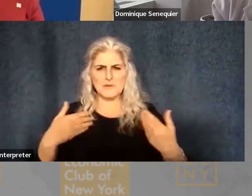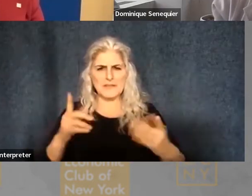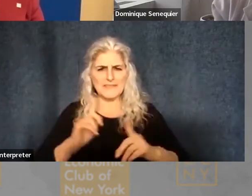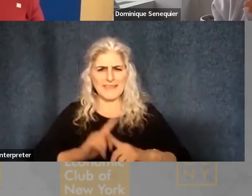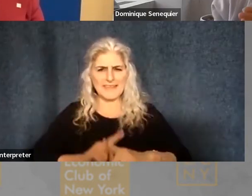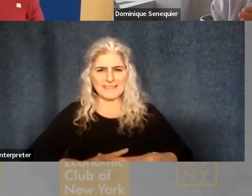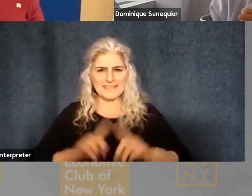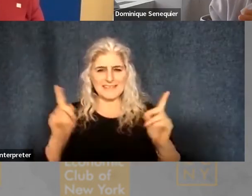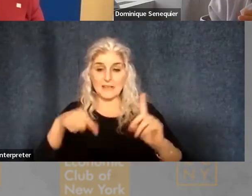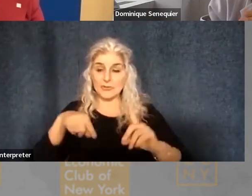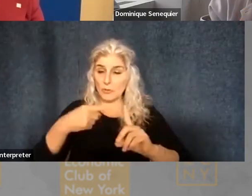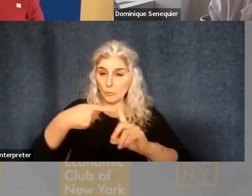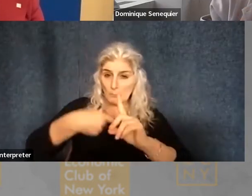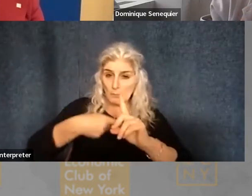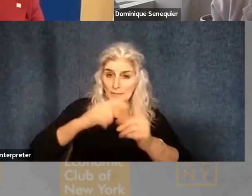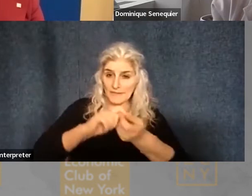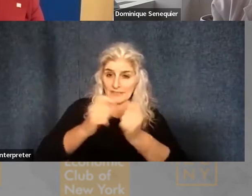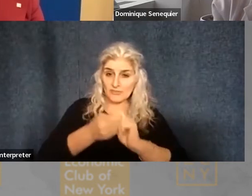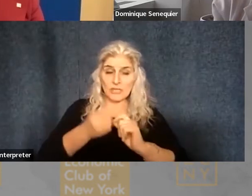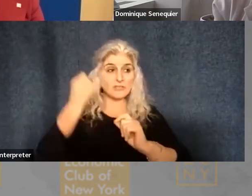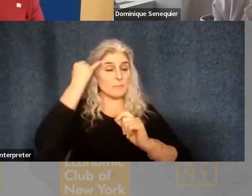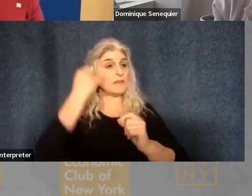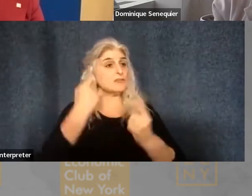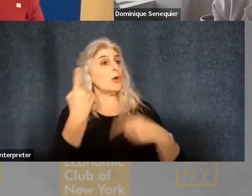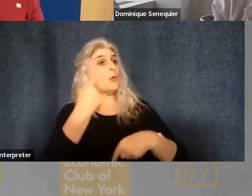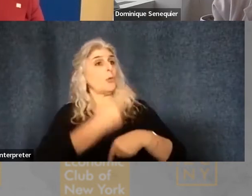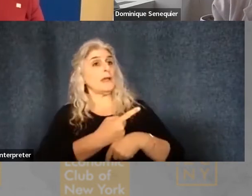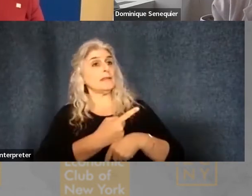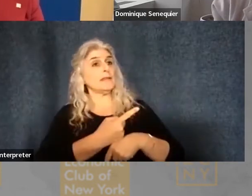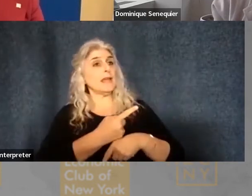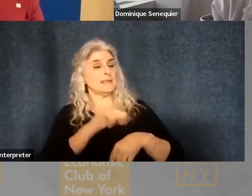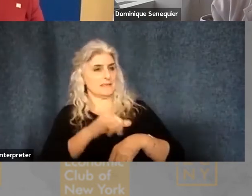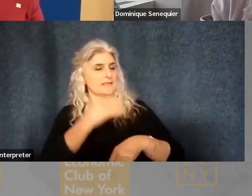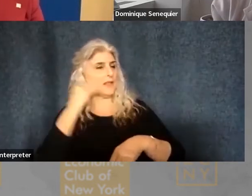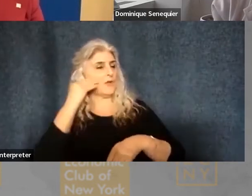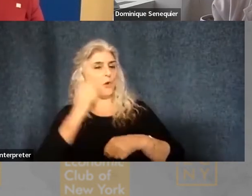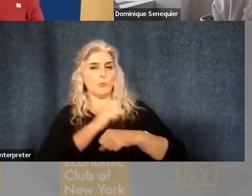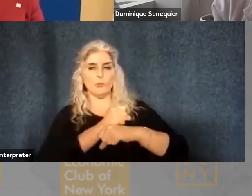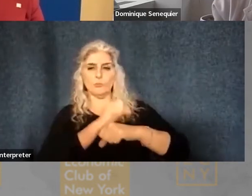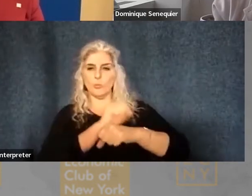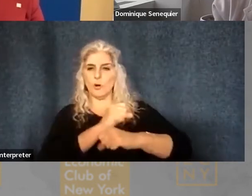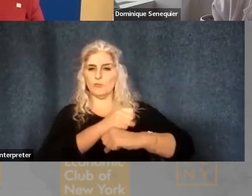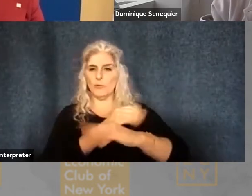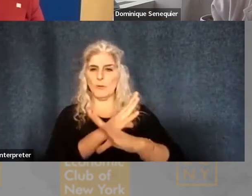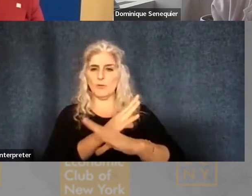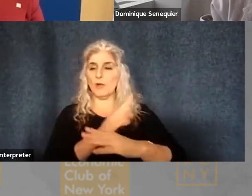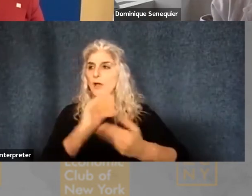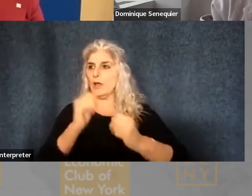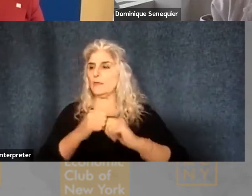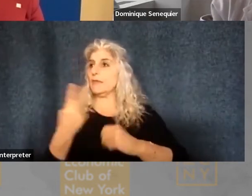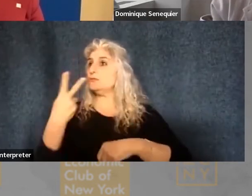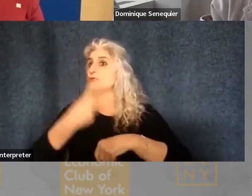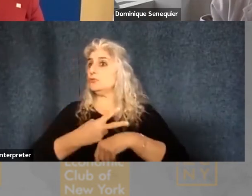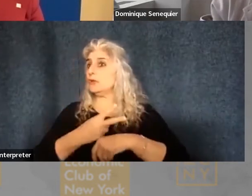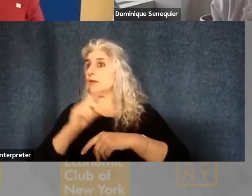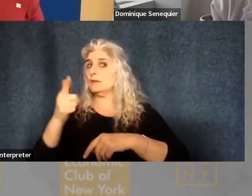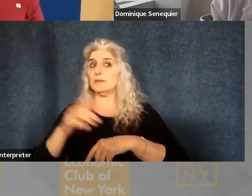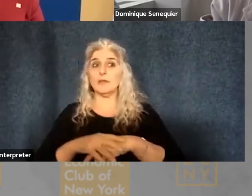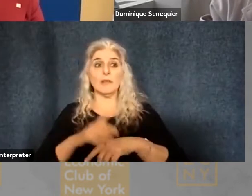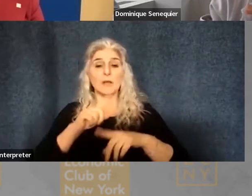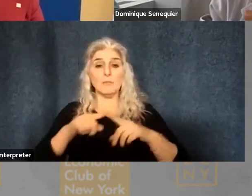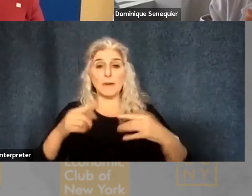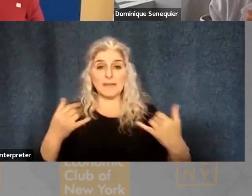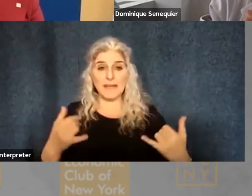home working to 2 days of home working, and when it was one day, people could choose the day. Now, I